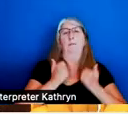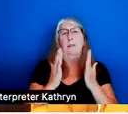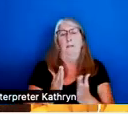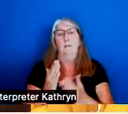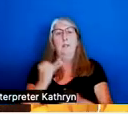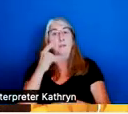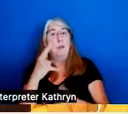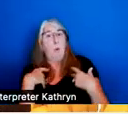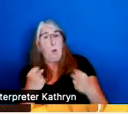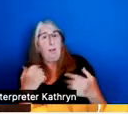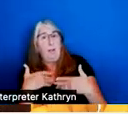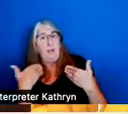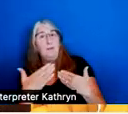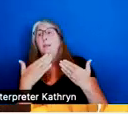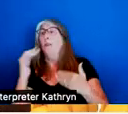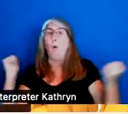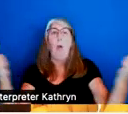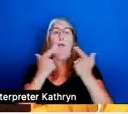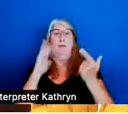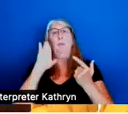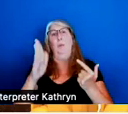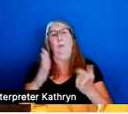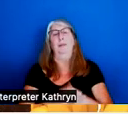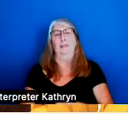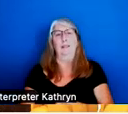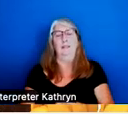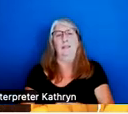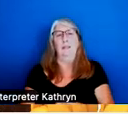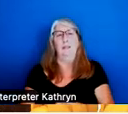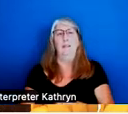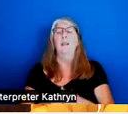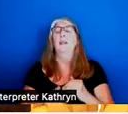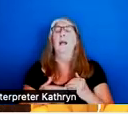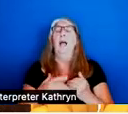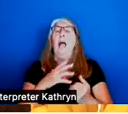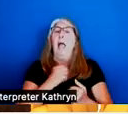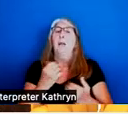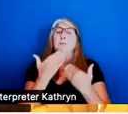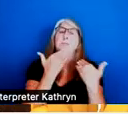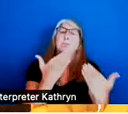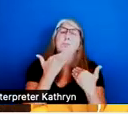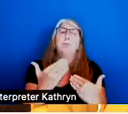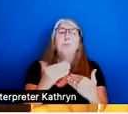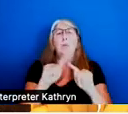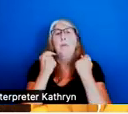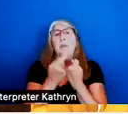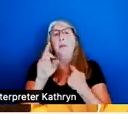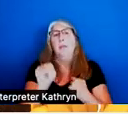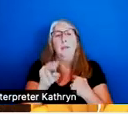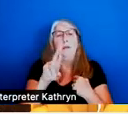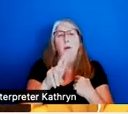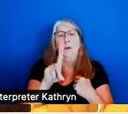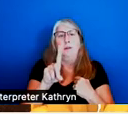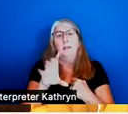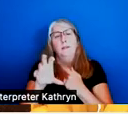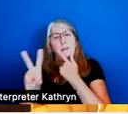and happy, so are the rest of us. Finally, my deep appreciation to the team at NRCDV for your brilliance and energy